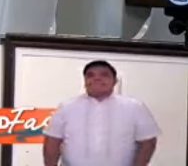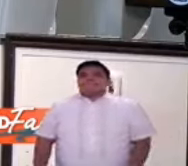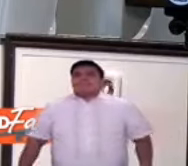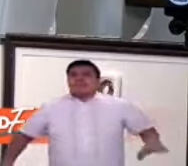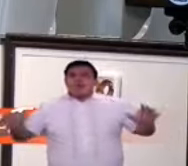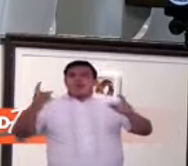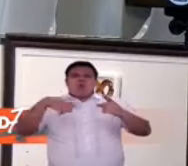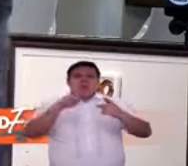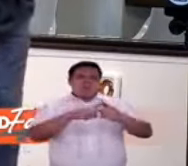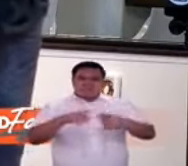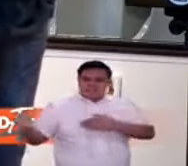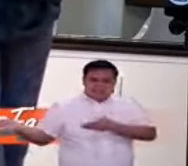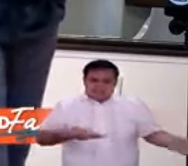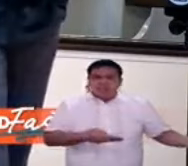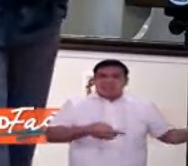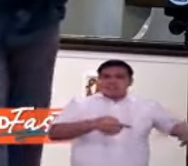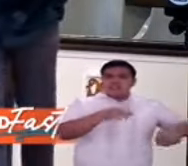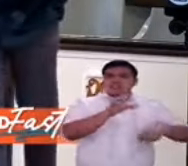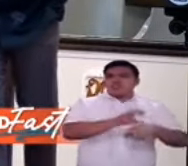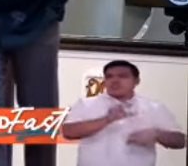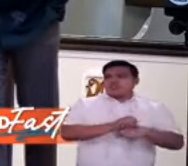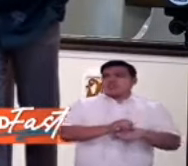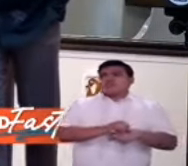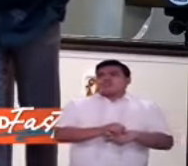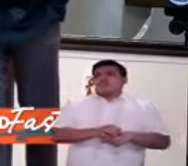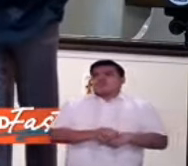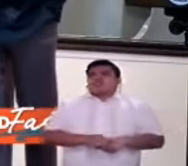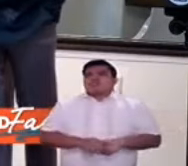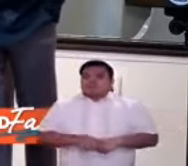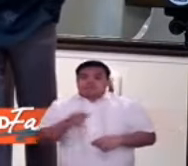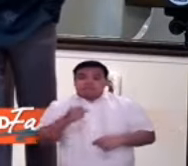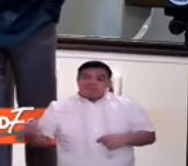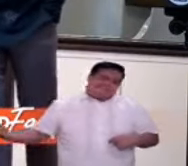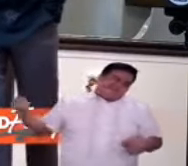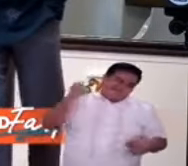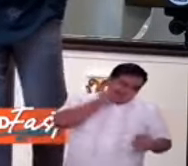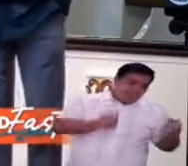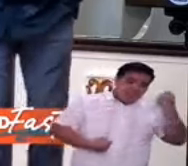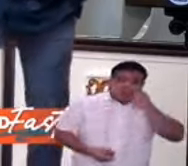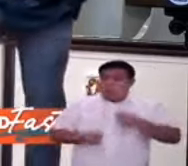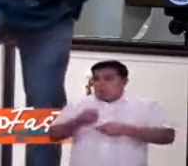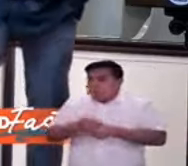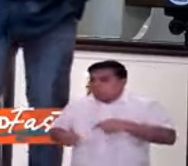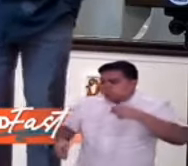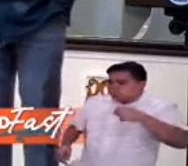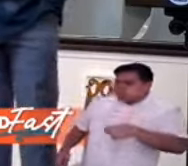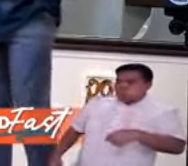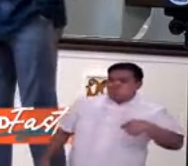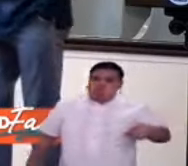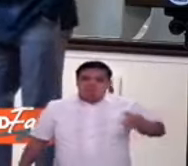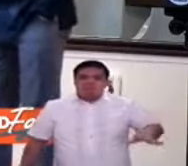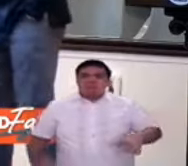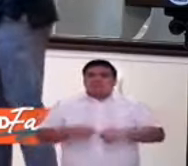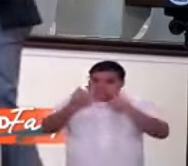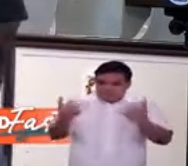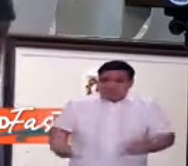Kano sama na nato dadon nato mga anak? Kanang sumbago na ta? Kanang patira na ta?